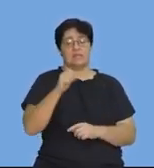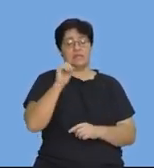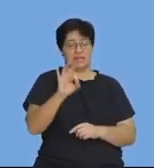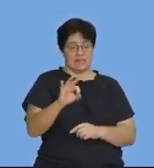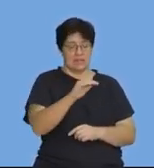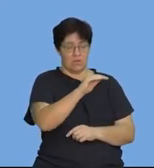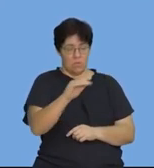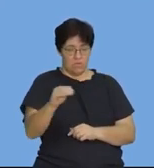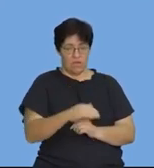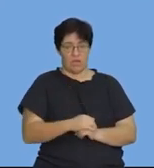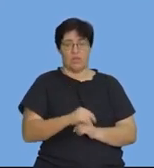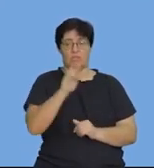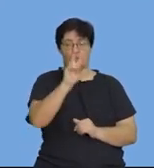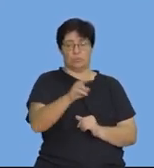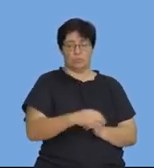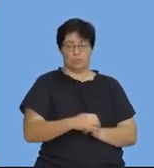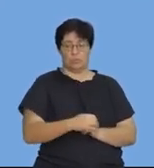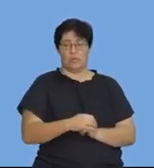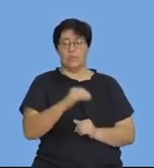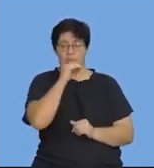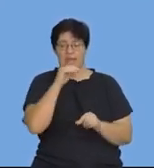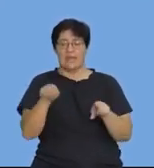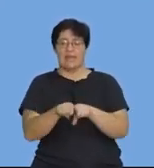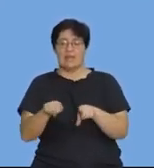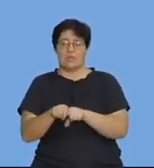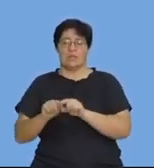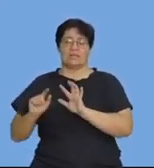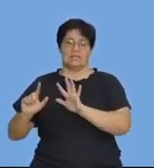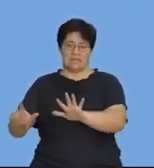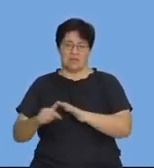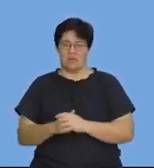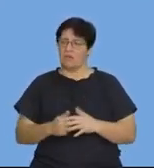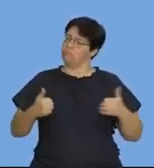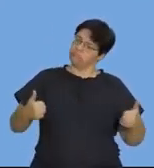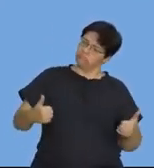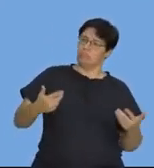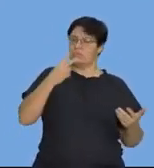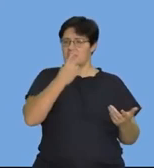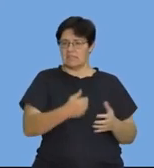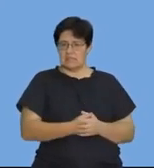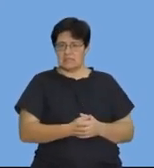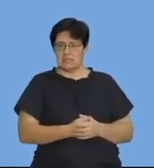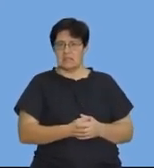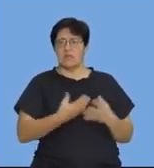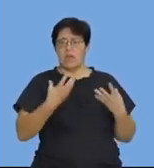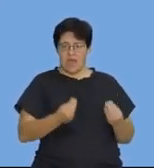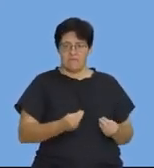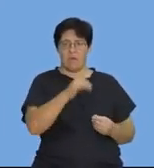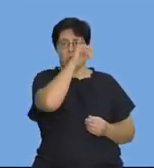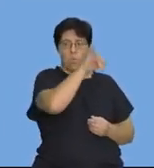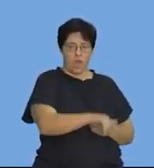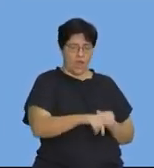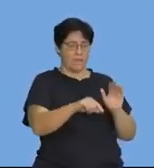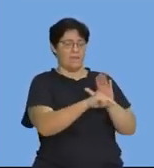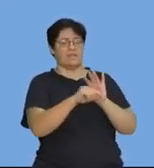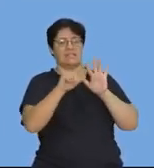over 2, which is equals to 7. Good, you see. So now I have y minus 7